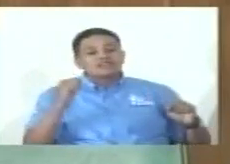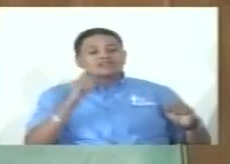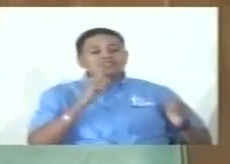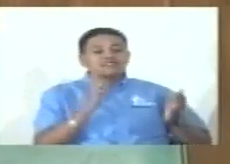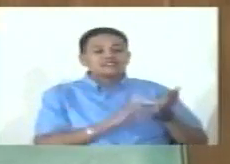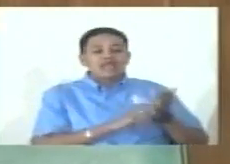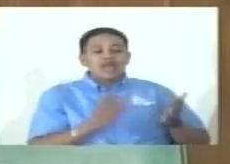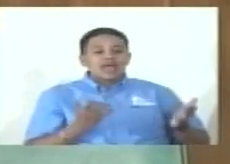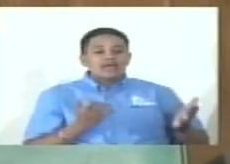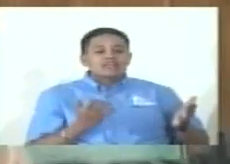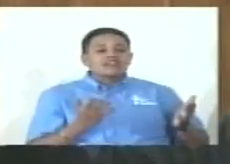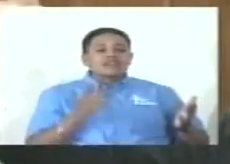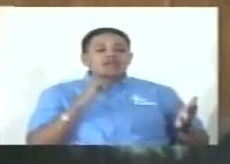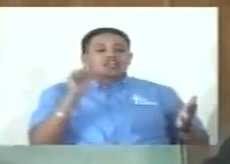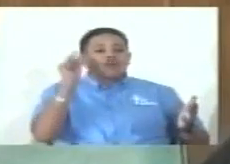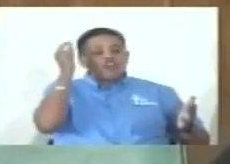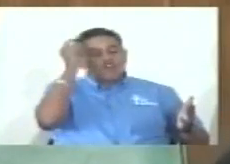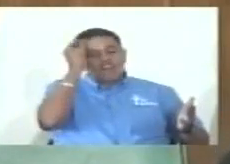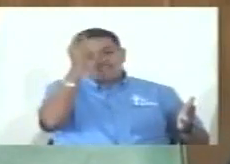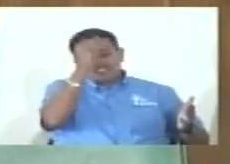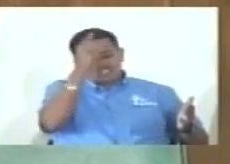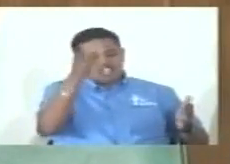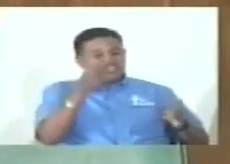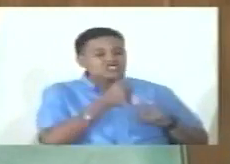it and then the Governor General